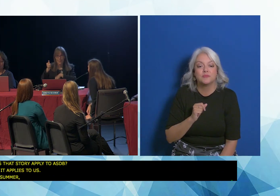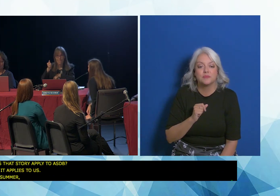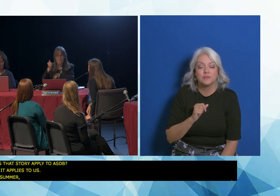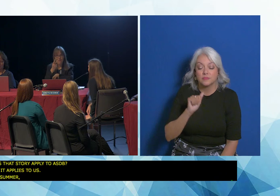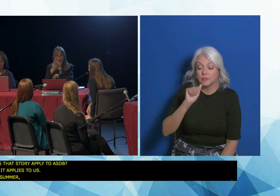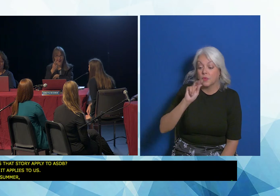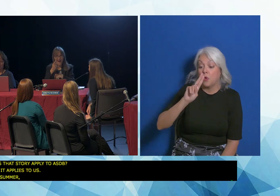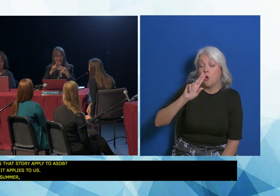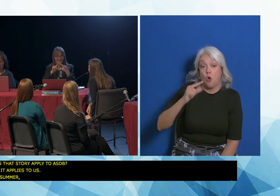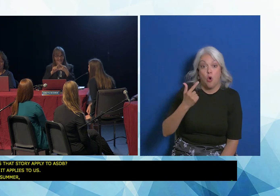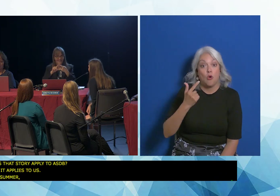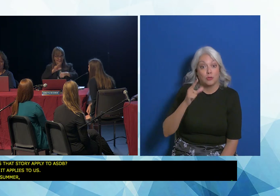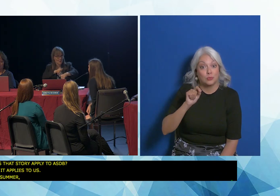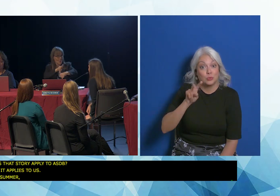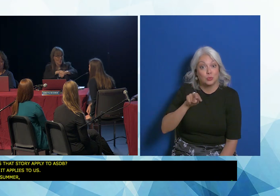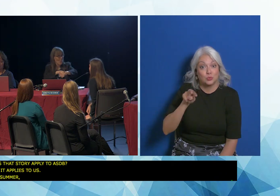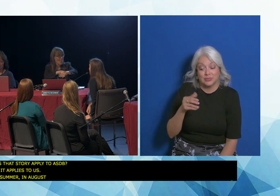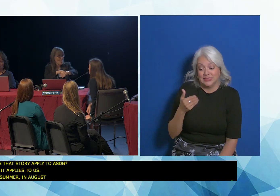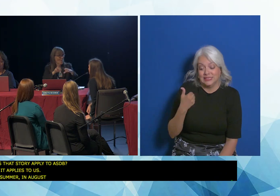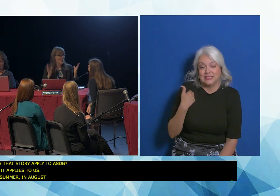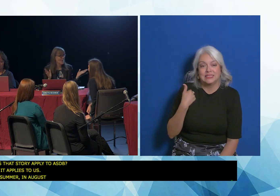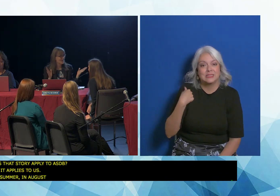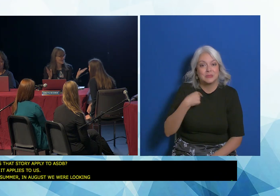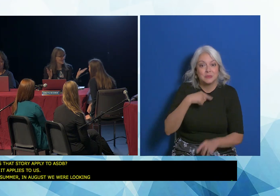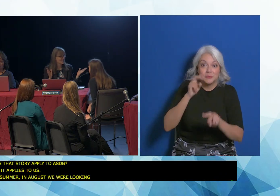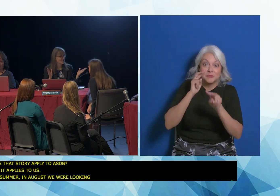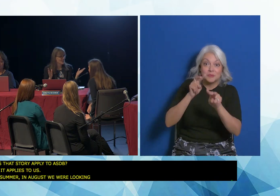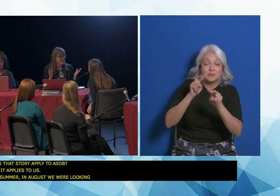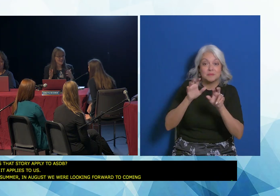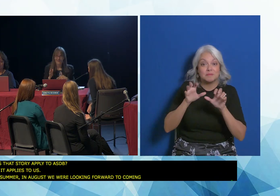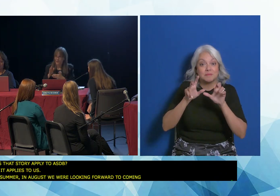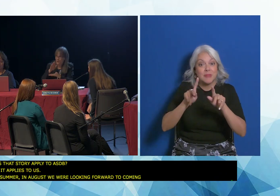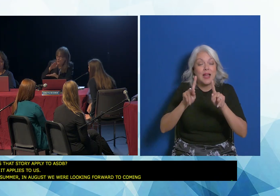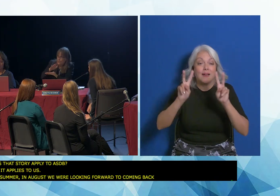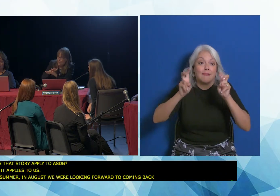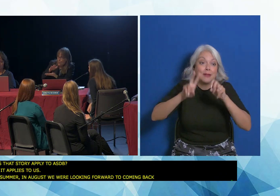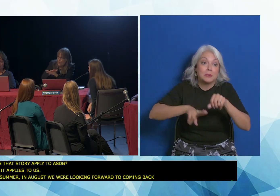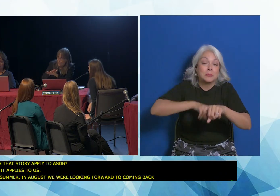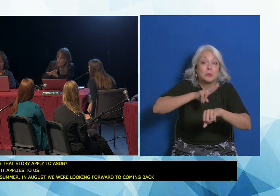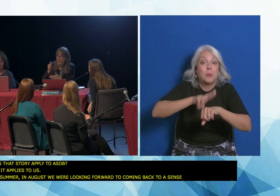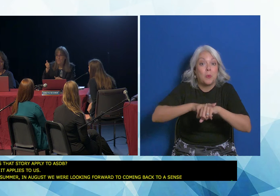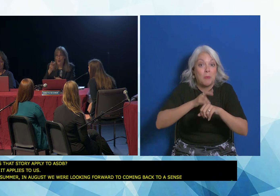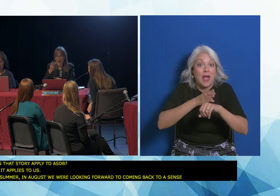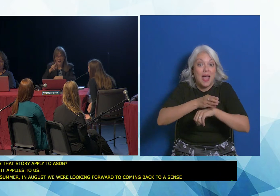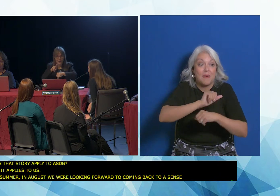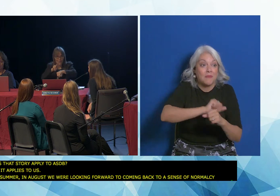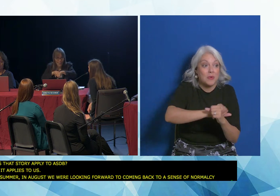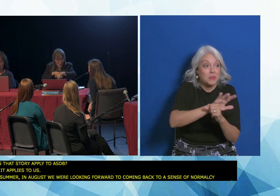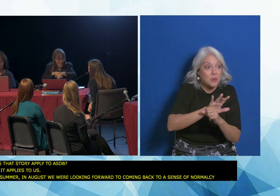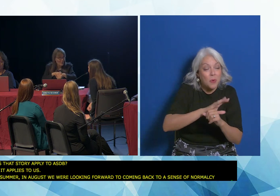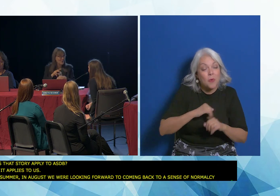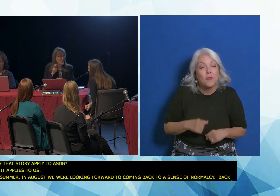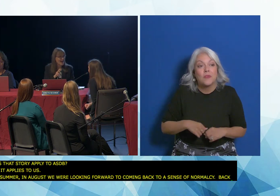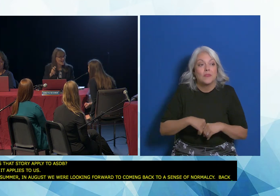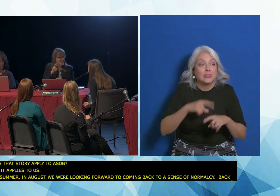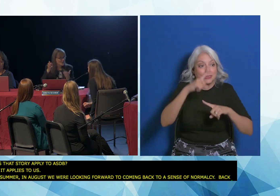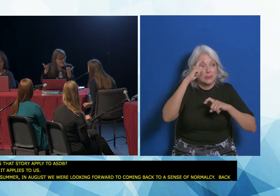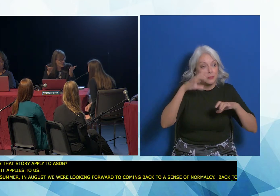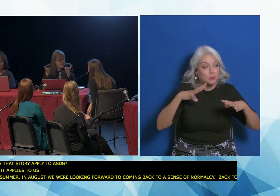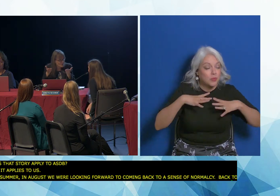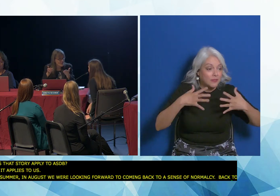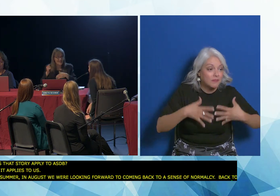in August, we were looking forward to coming back to a sense of normalcy. Back to school, back